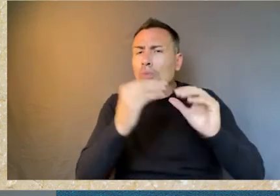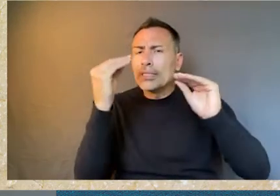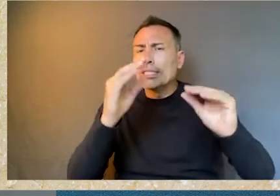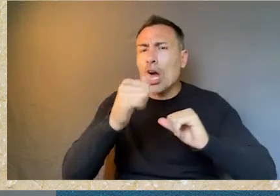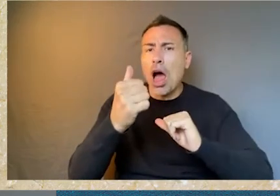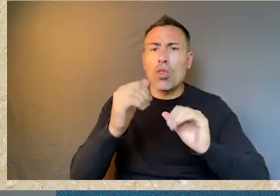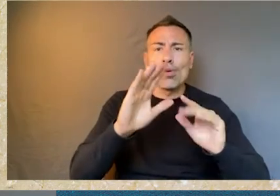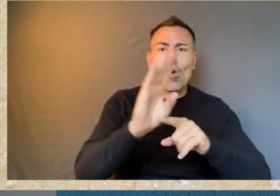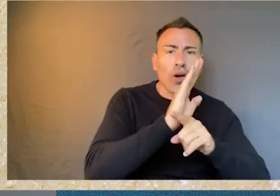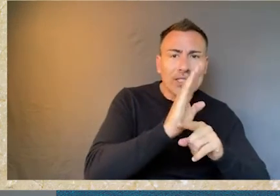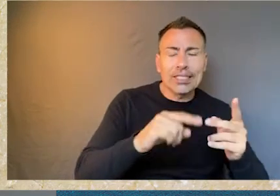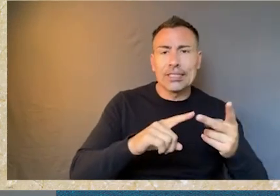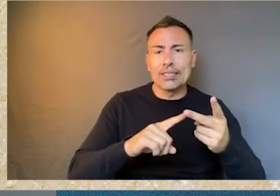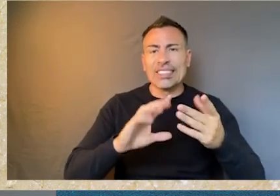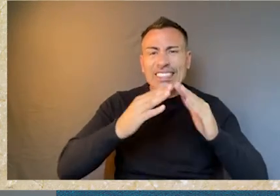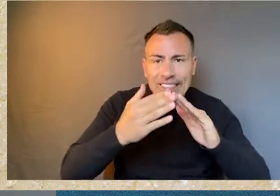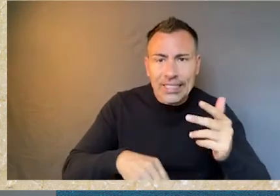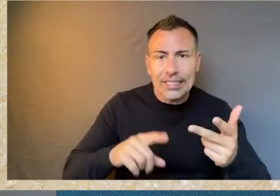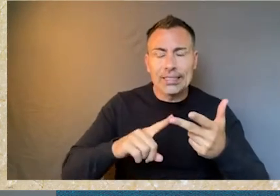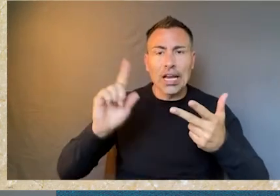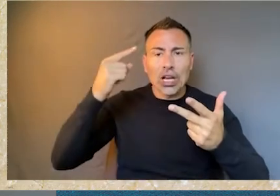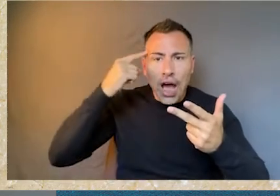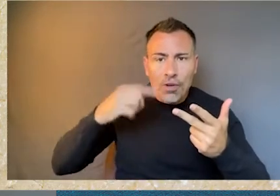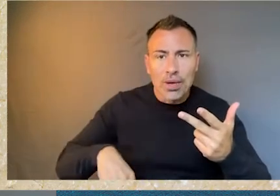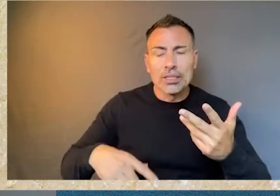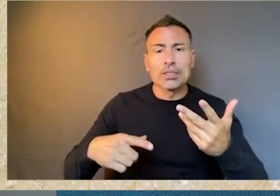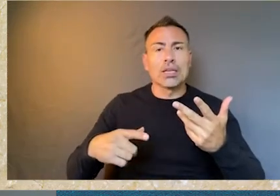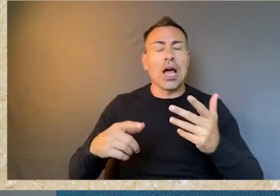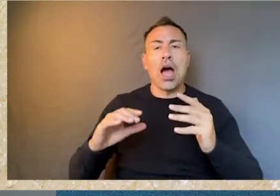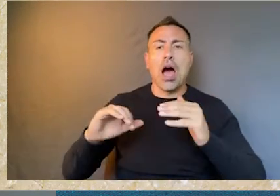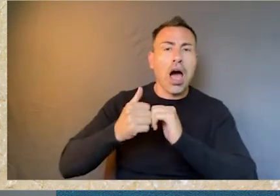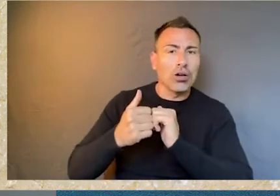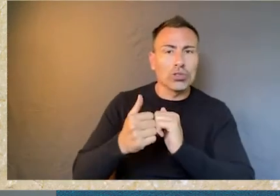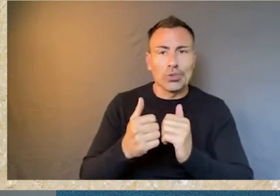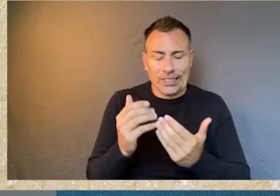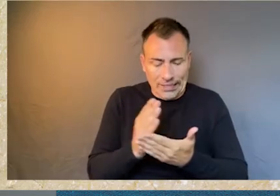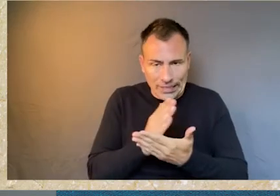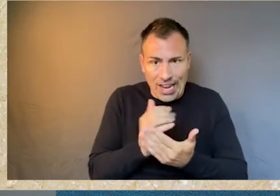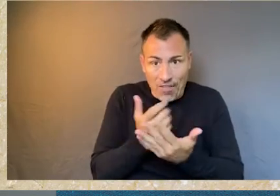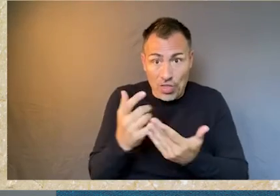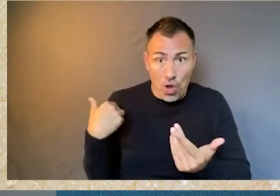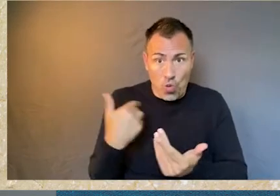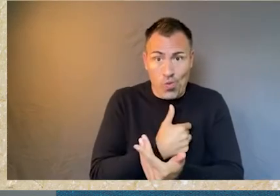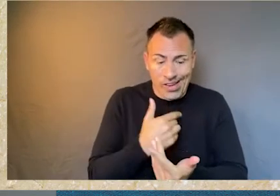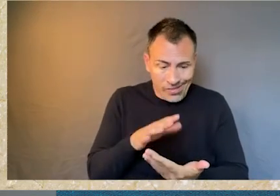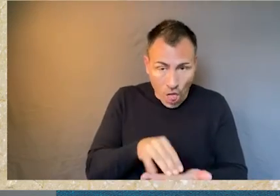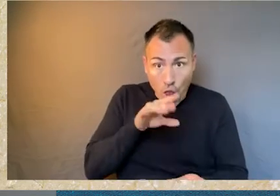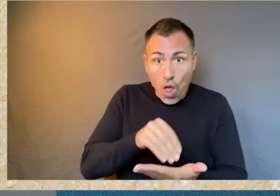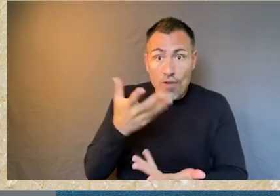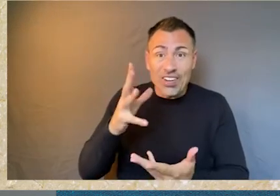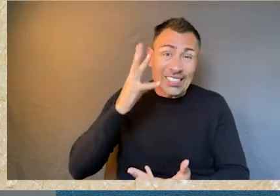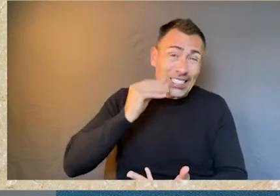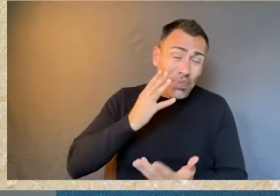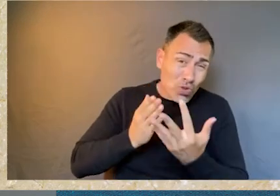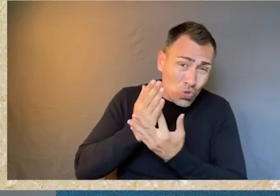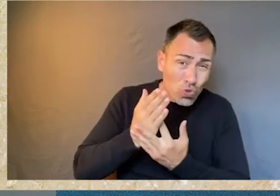with cities and governments and businesses. How do we share what we've learned and fought for through the courts so that you don't have to do that battle? You can